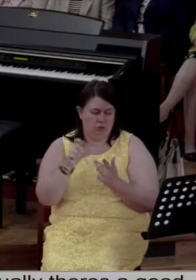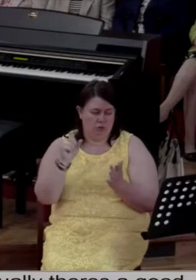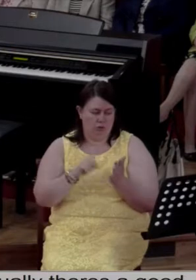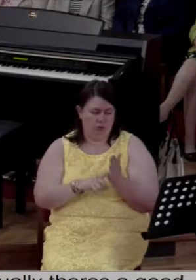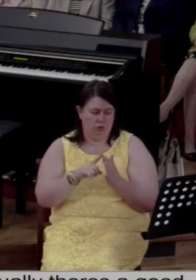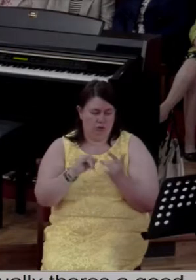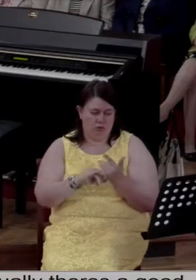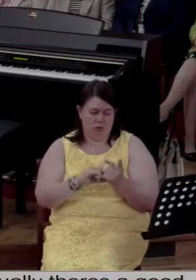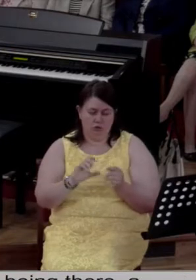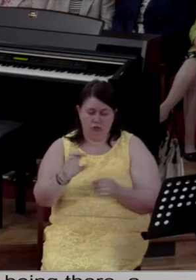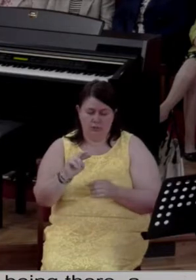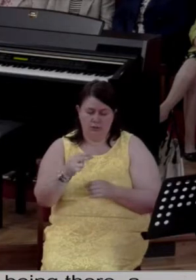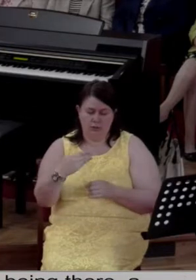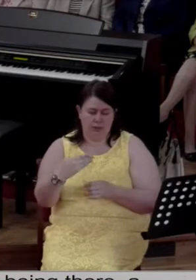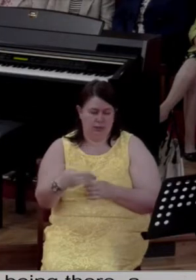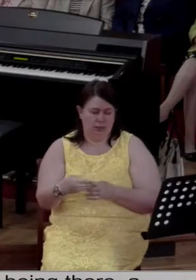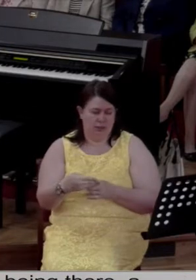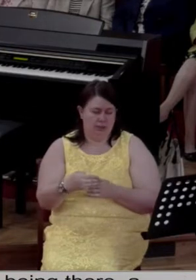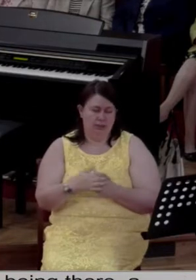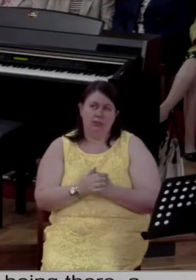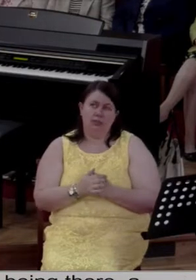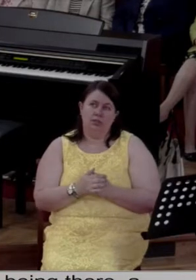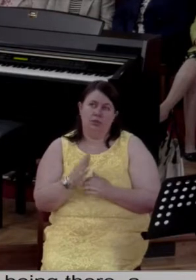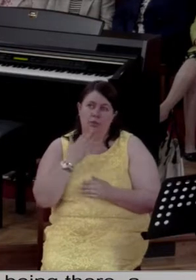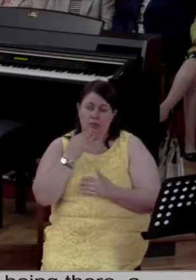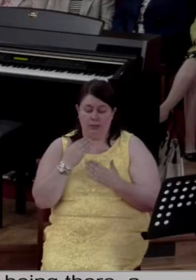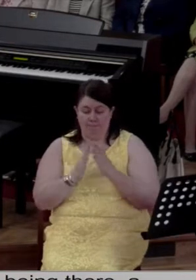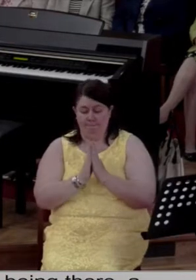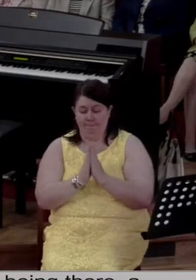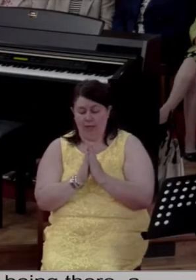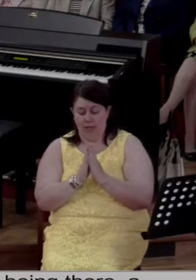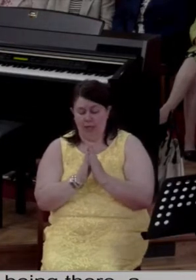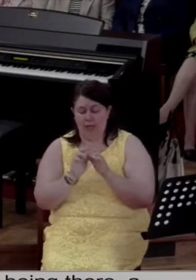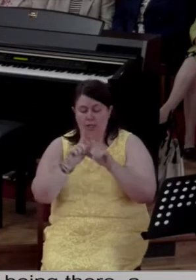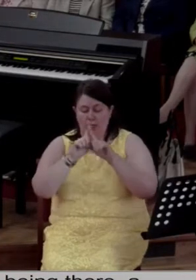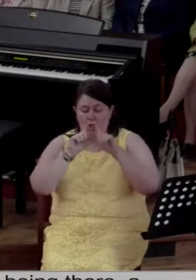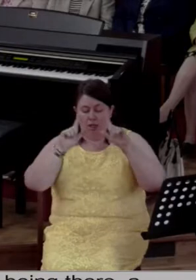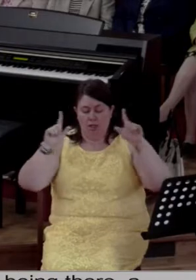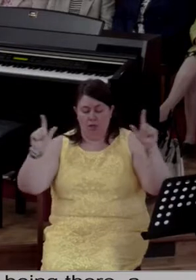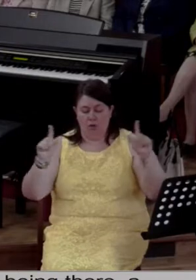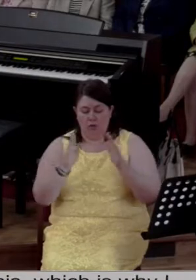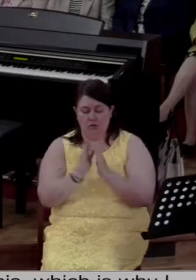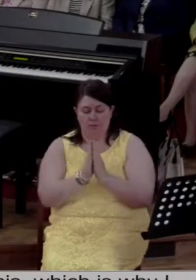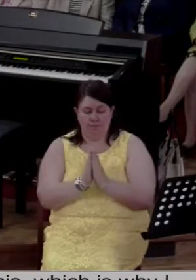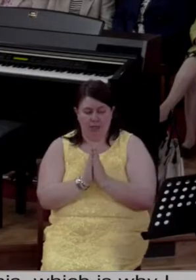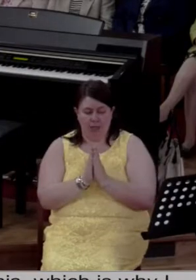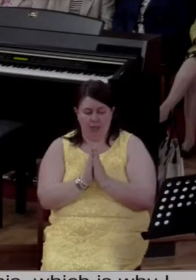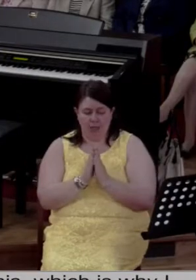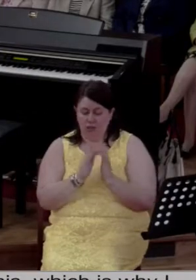know that when we're praying that last phrase in the Lord's Prayer, even though Jesus did not personally utter it himself to the